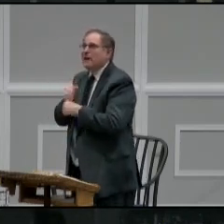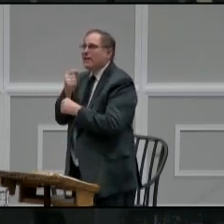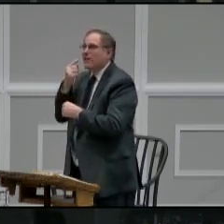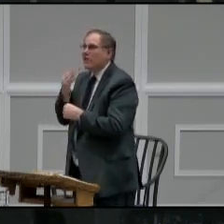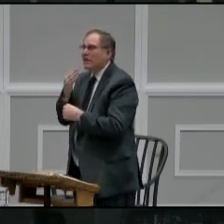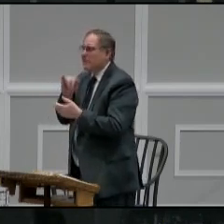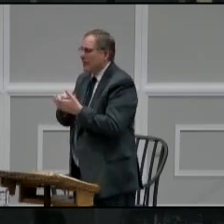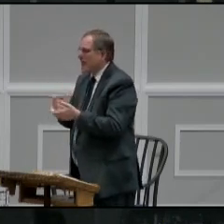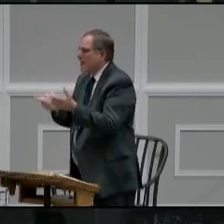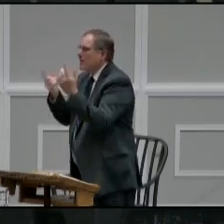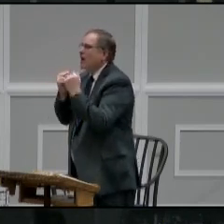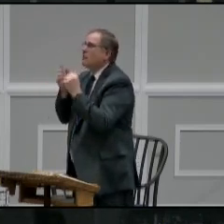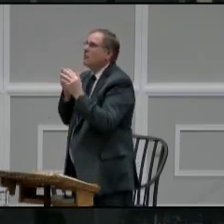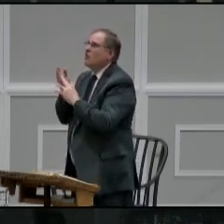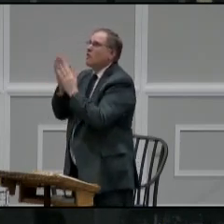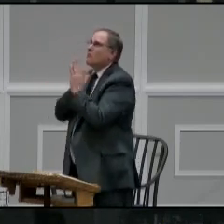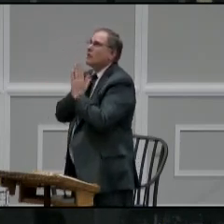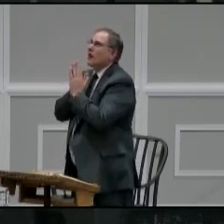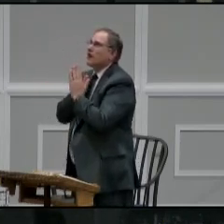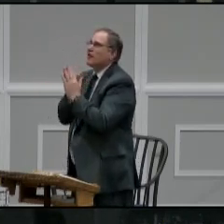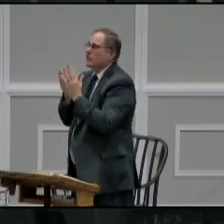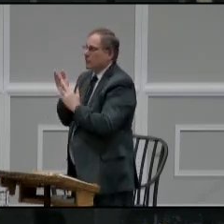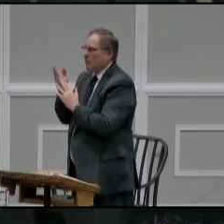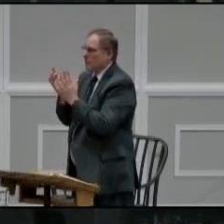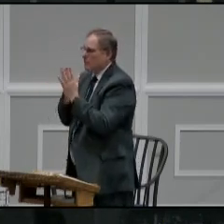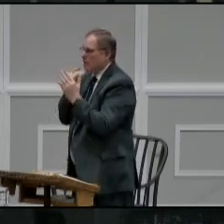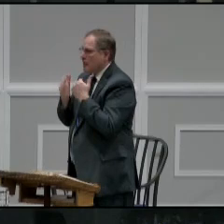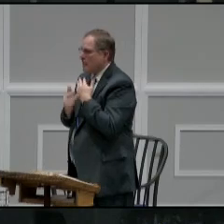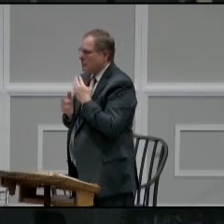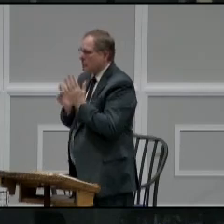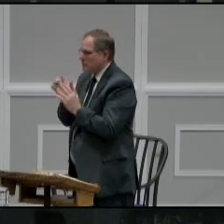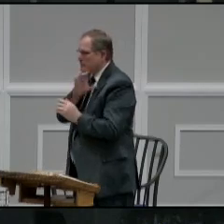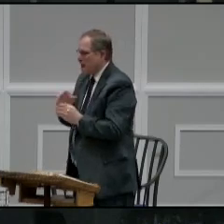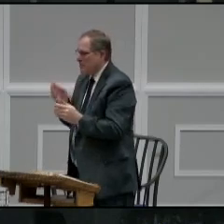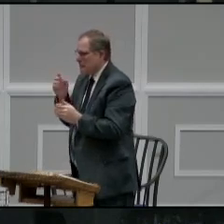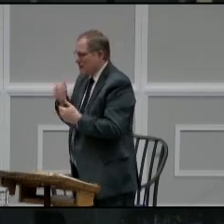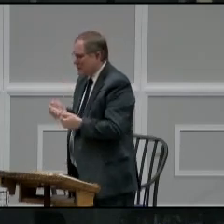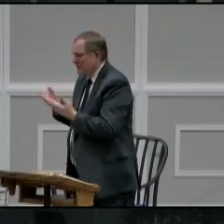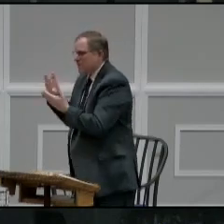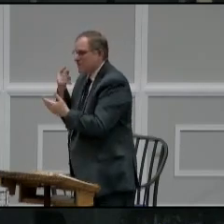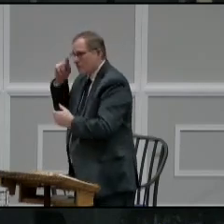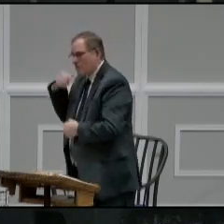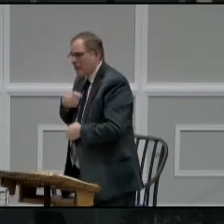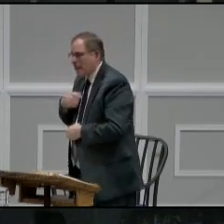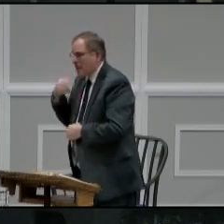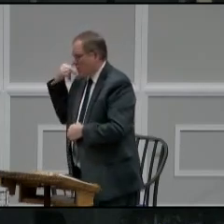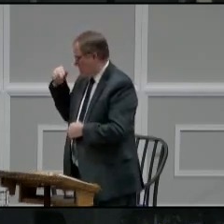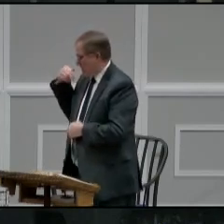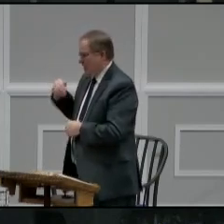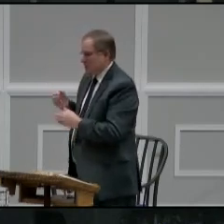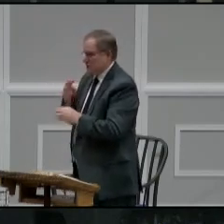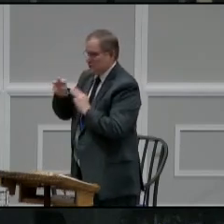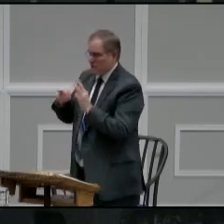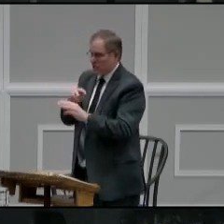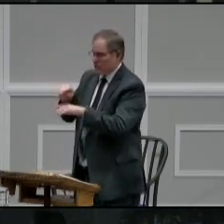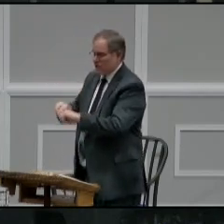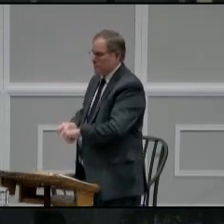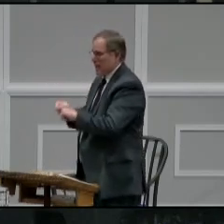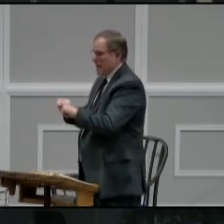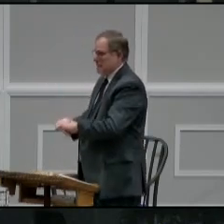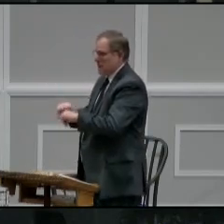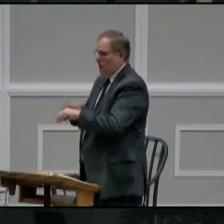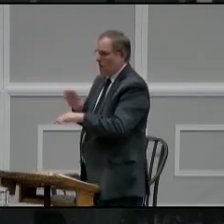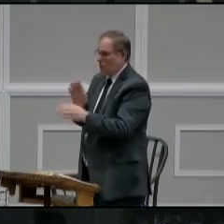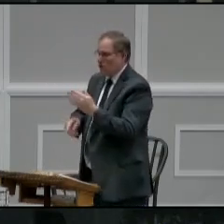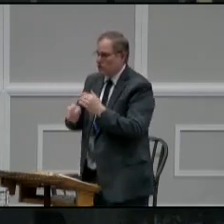him anytime through the blood of Jesus Christ that was shed for me. You see, religions of this world, they're based on what you can do